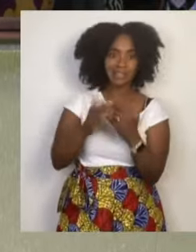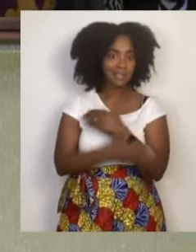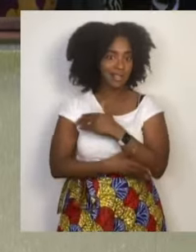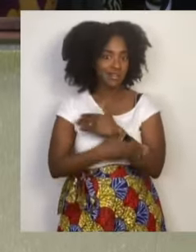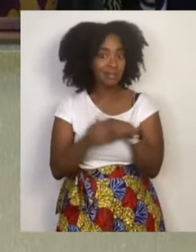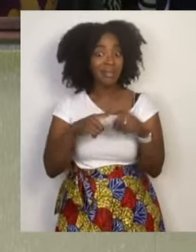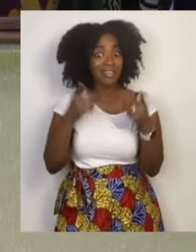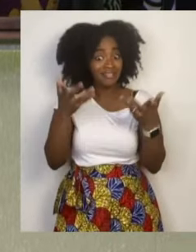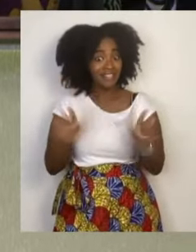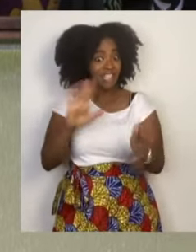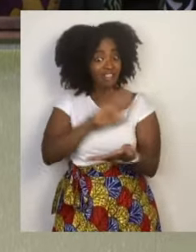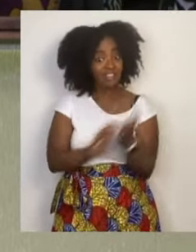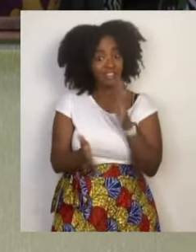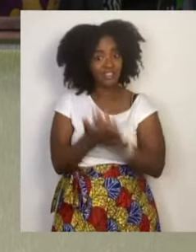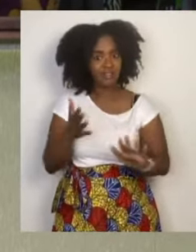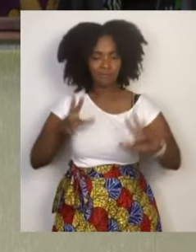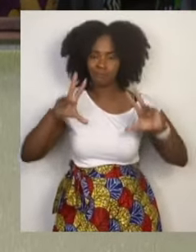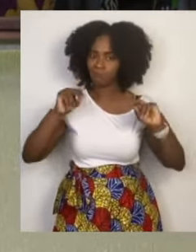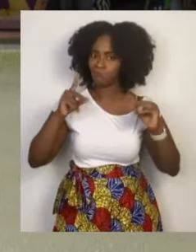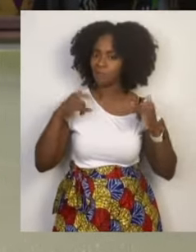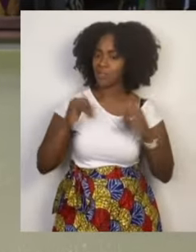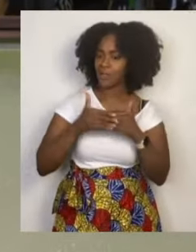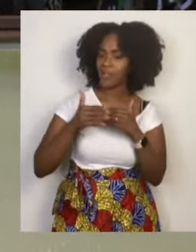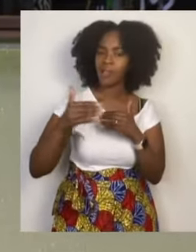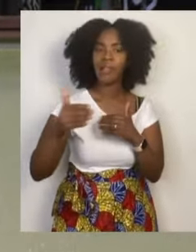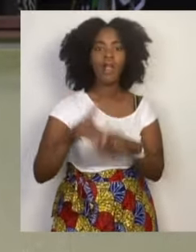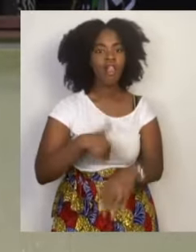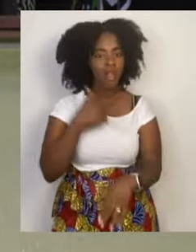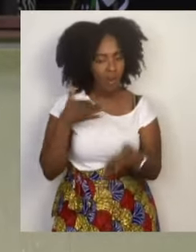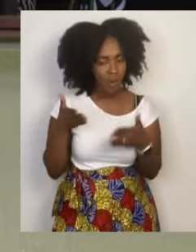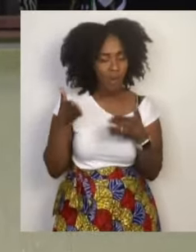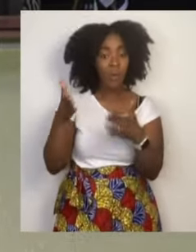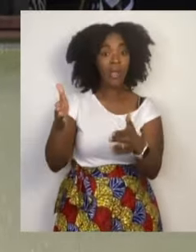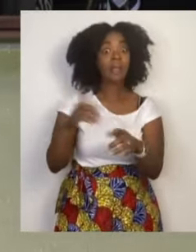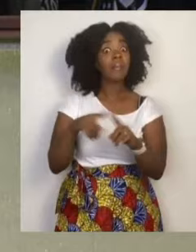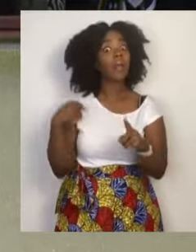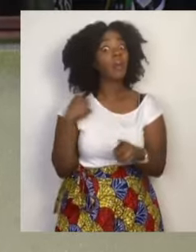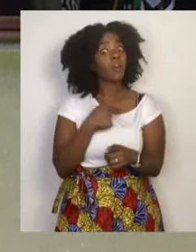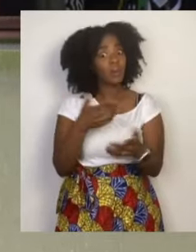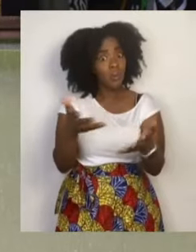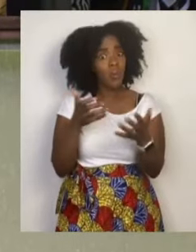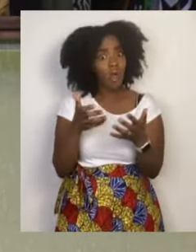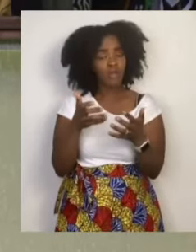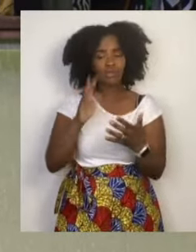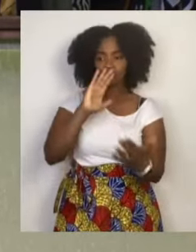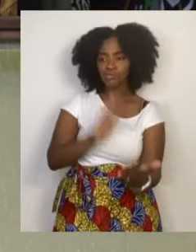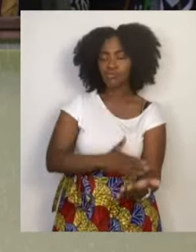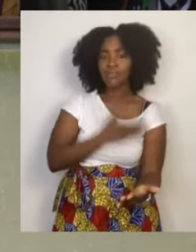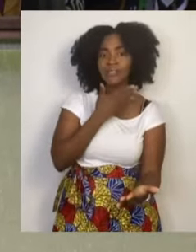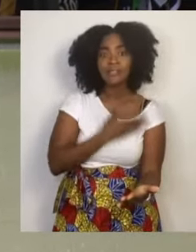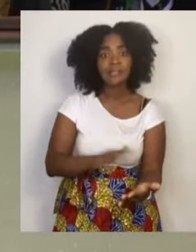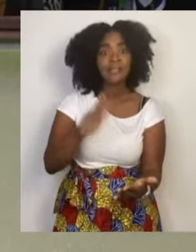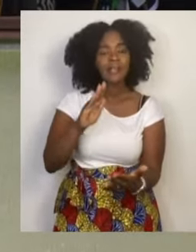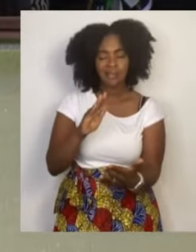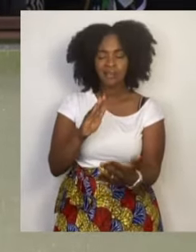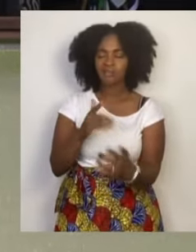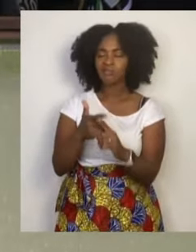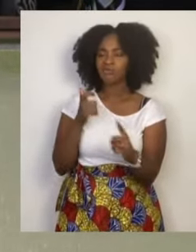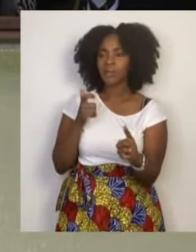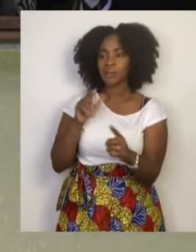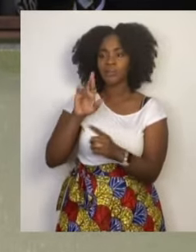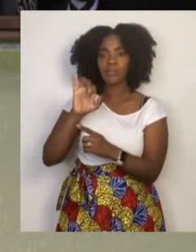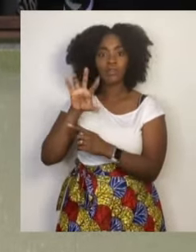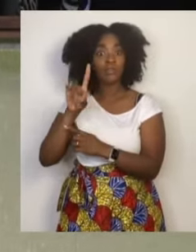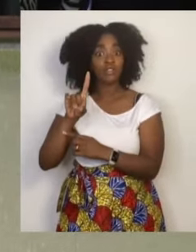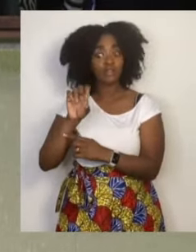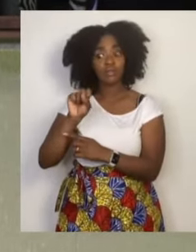we want to perform Minister of Peace by Richard Smallwood that encourages the things, the ailments that we're dealing with in this